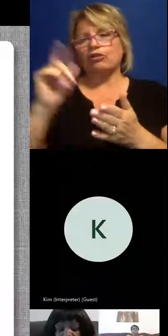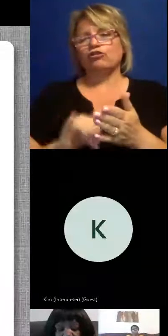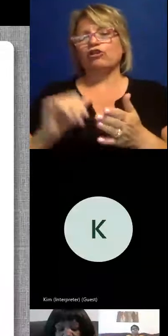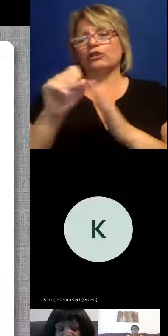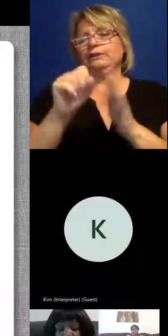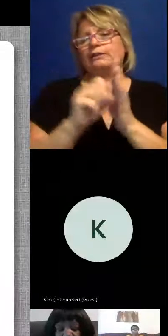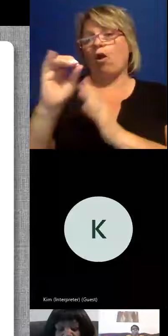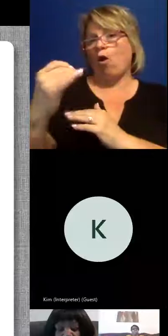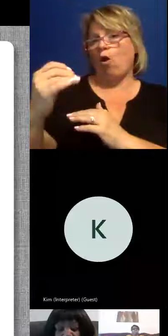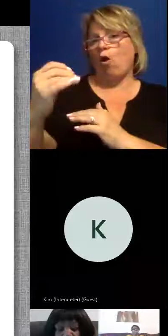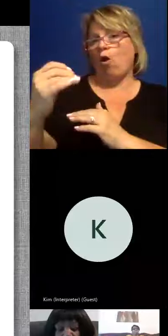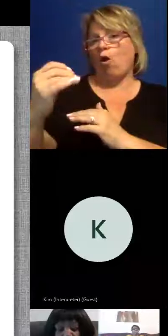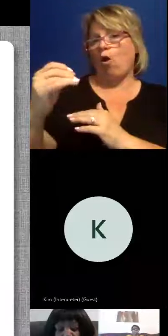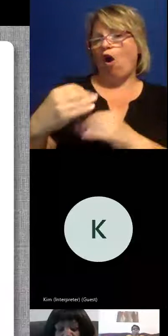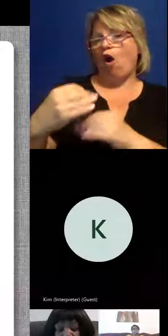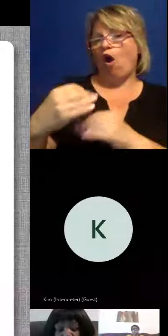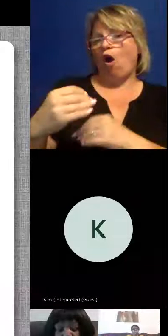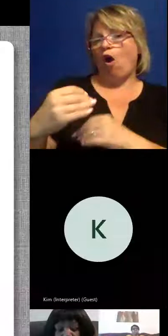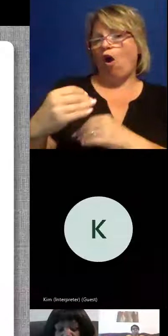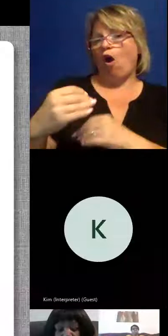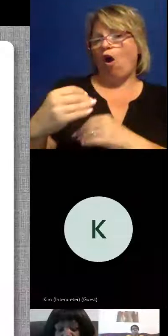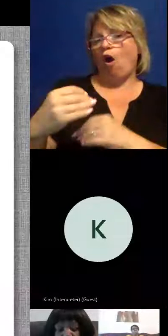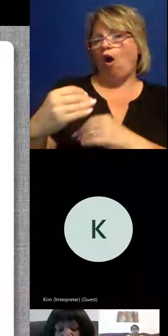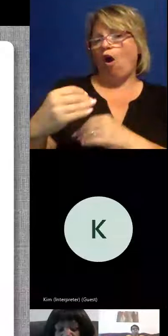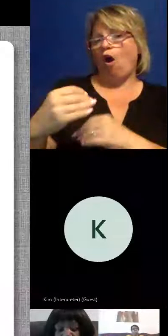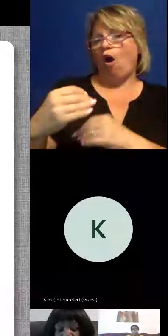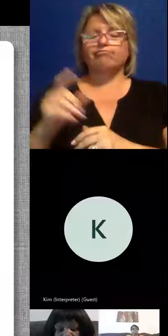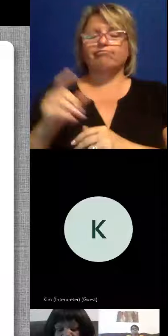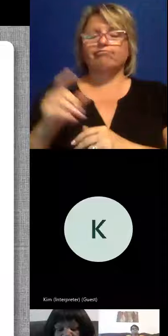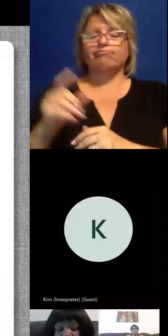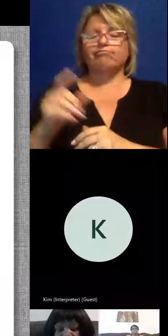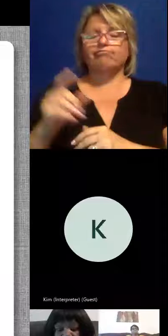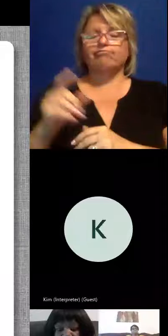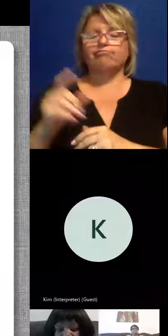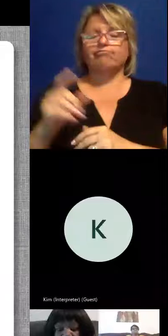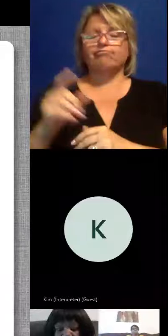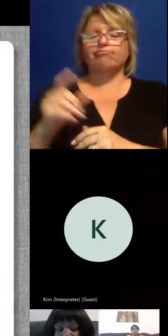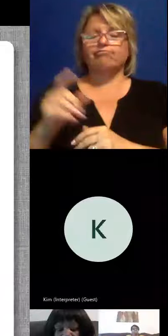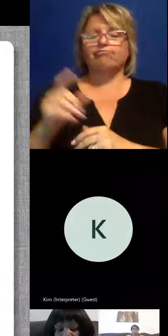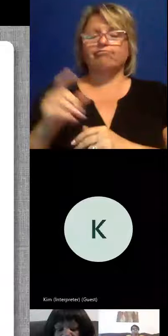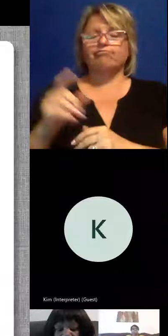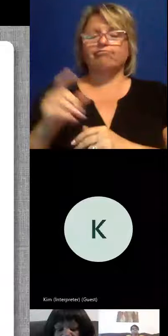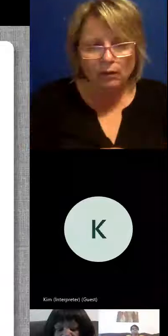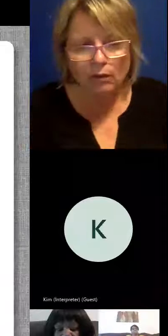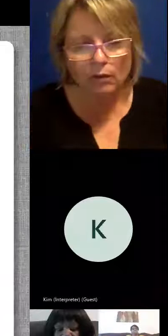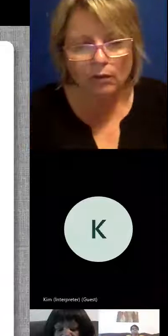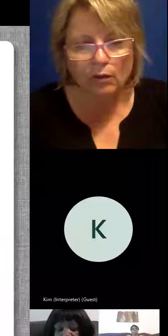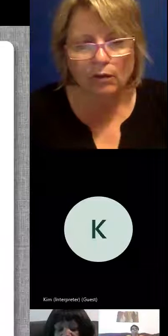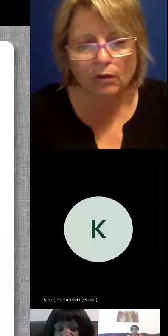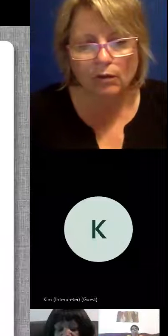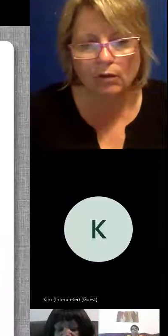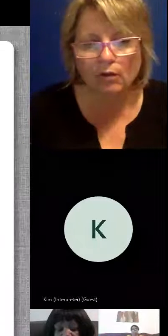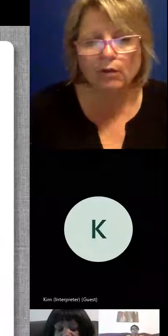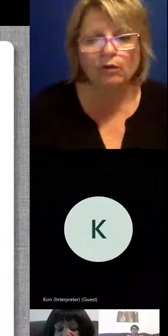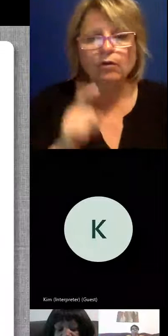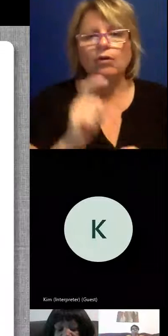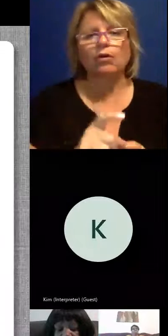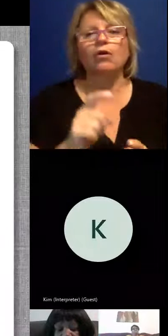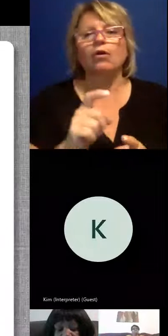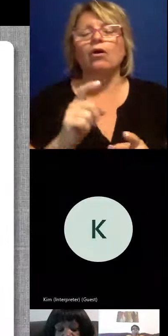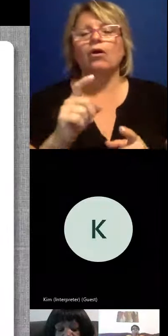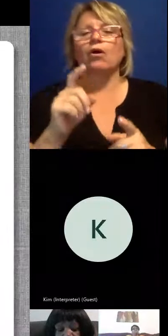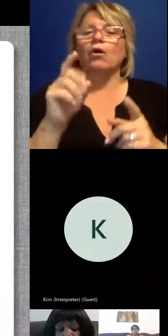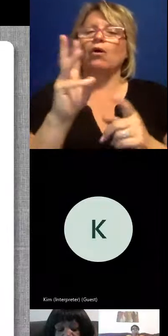office. You can also online using the website resources listed on the